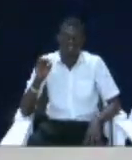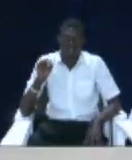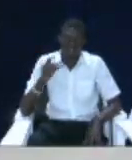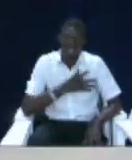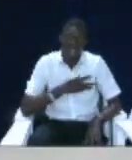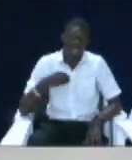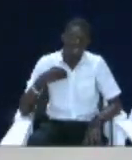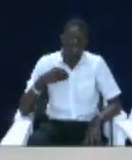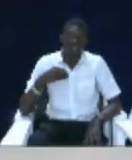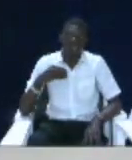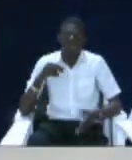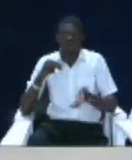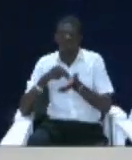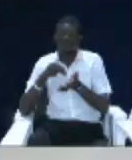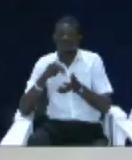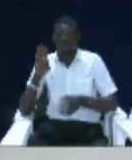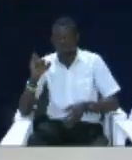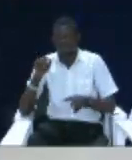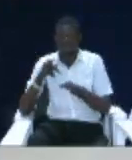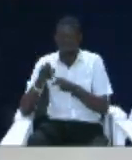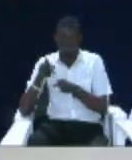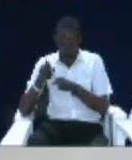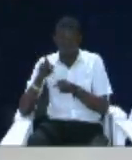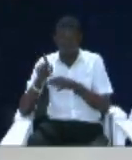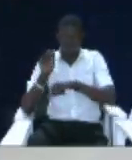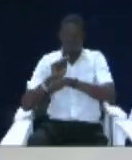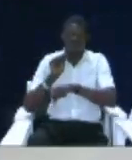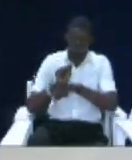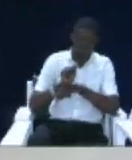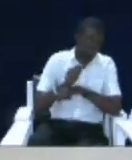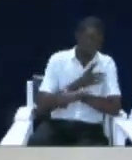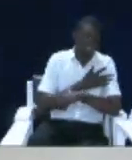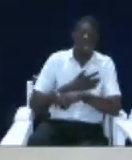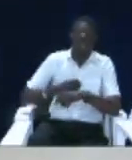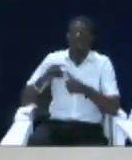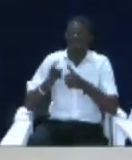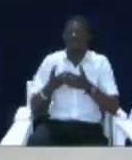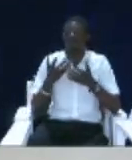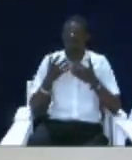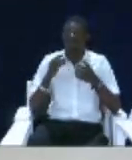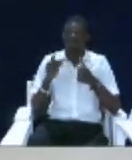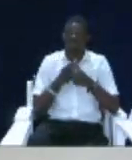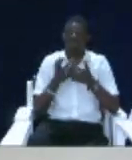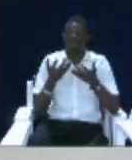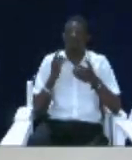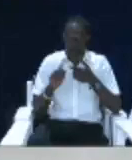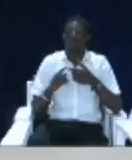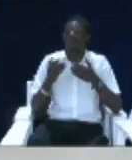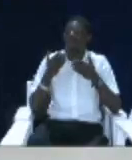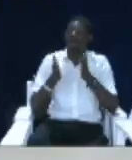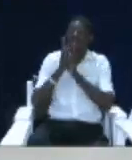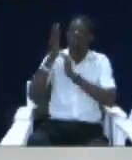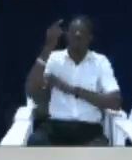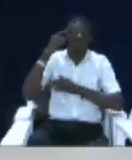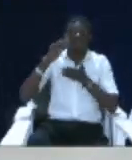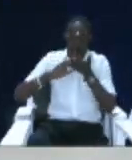And I'm a nurse by profession. I first of all want to ask the Almighty God